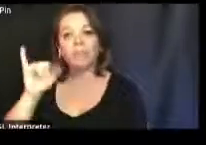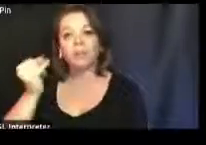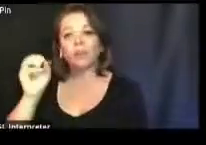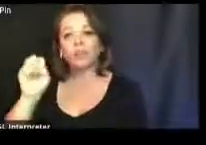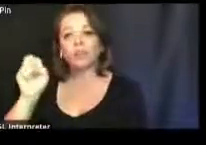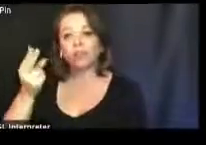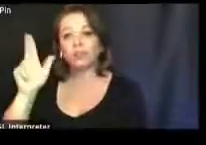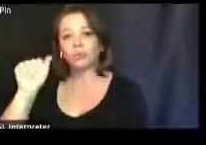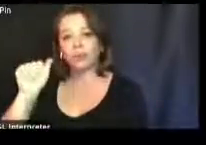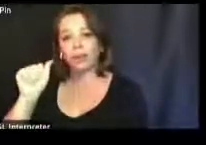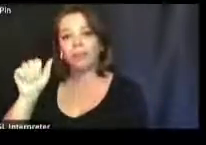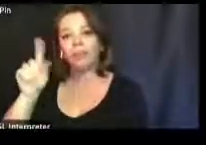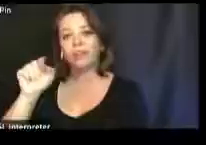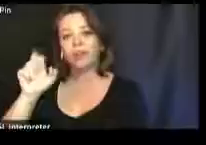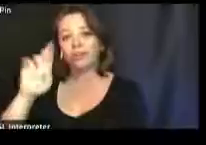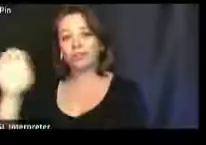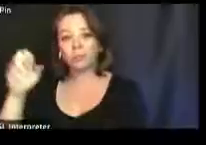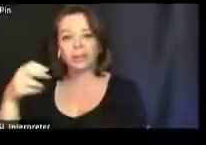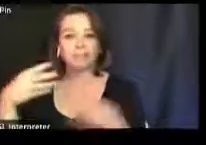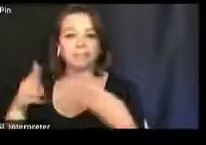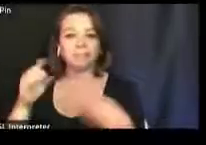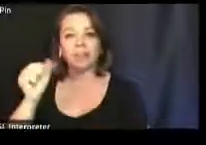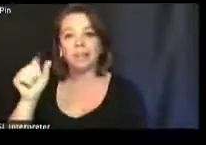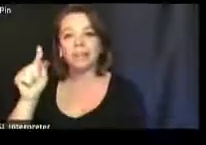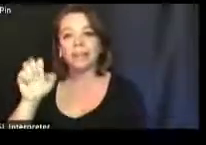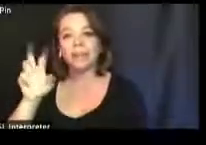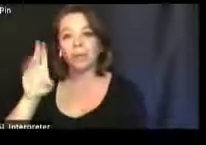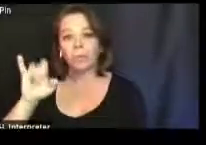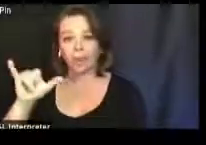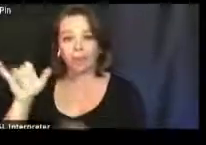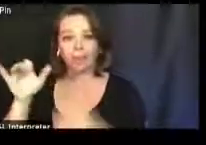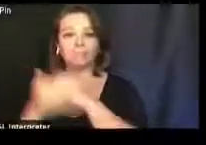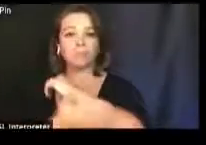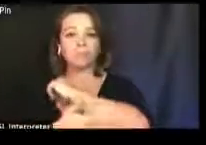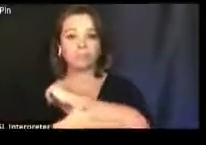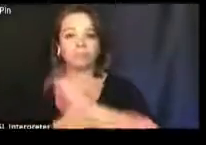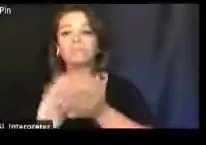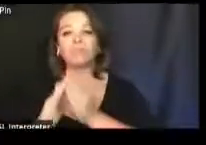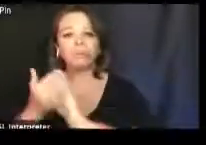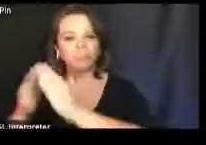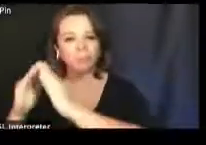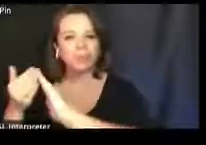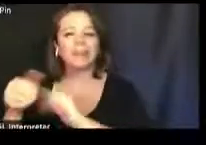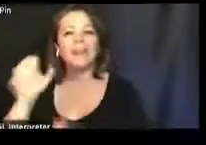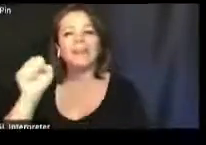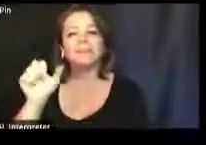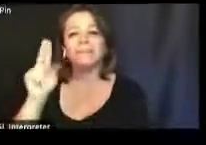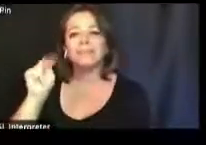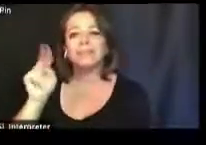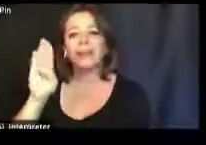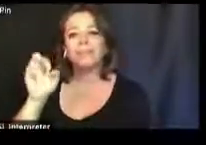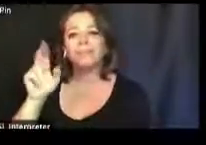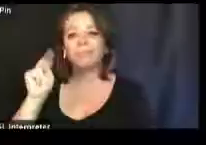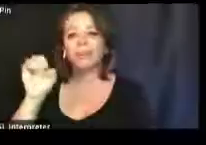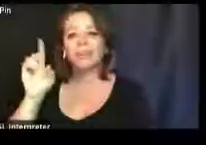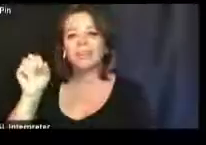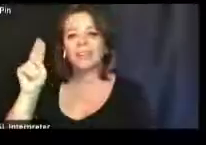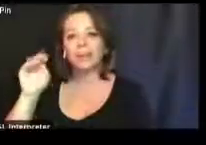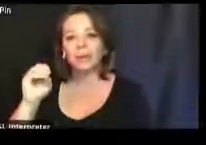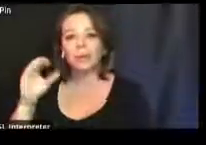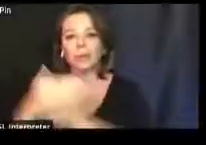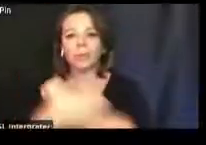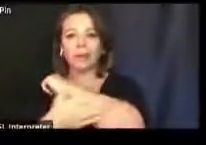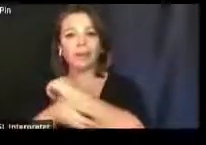Gateway community in southern San Bernardino County. Really looking forward to hearing about what makes your